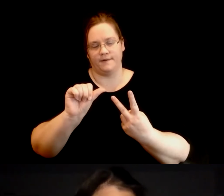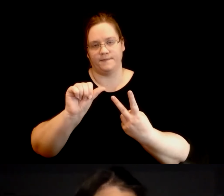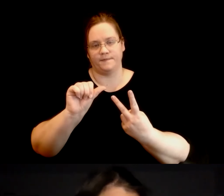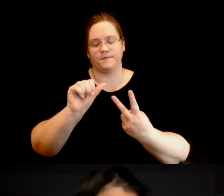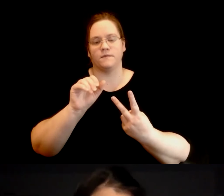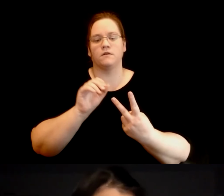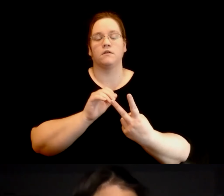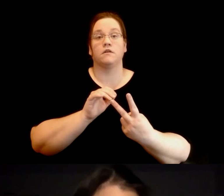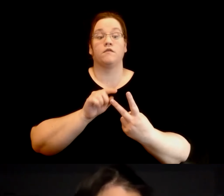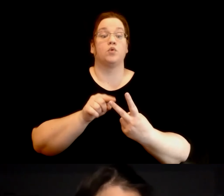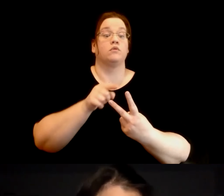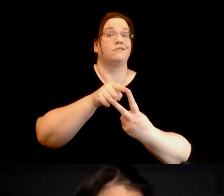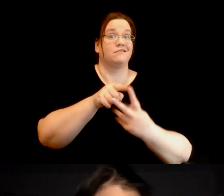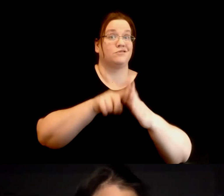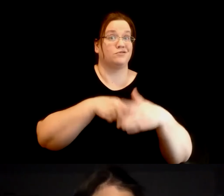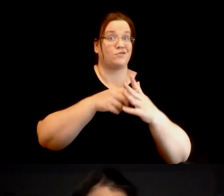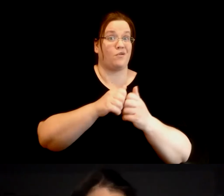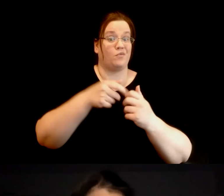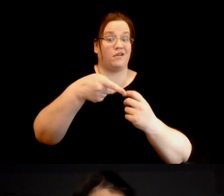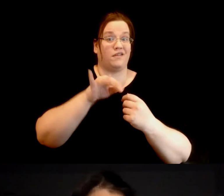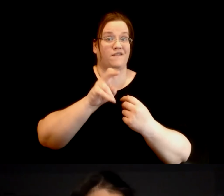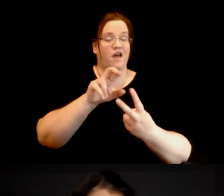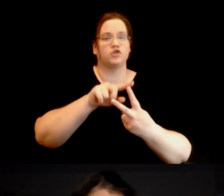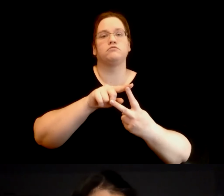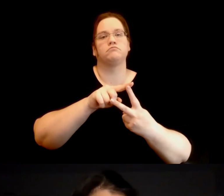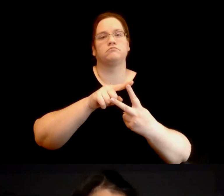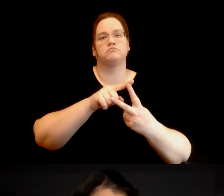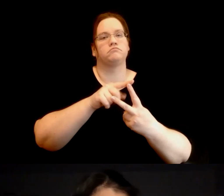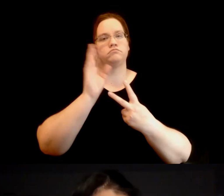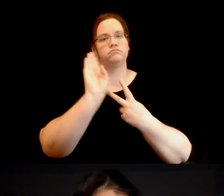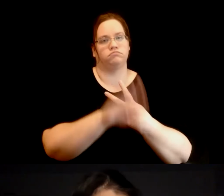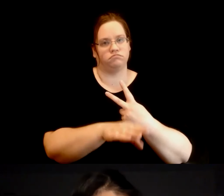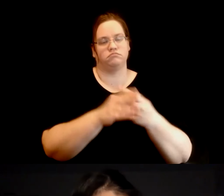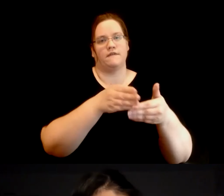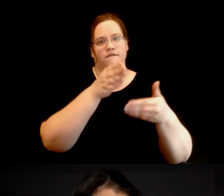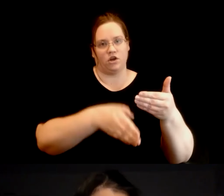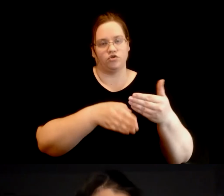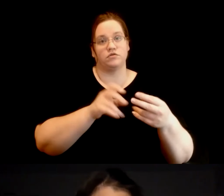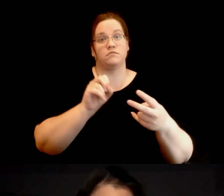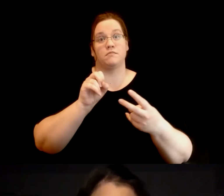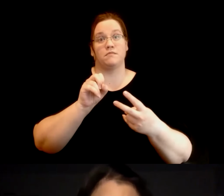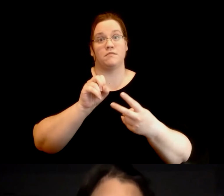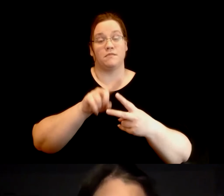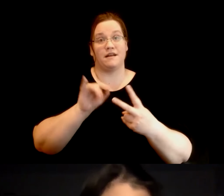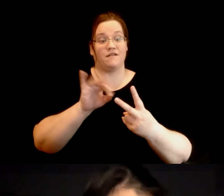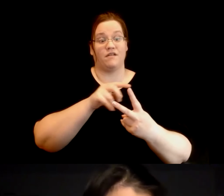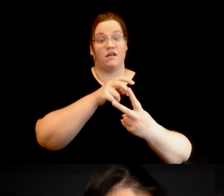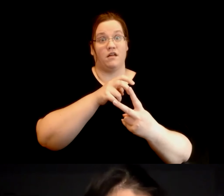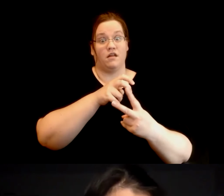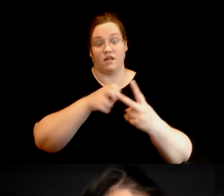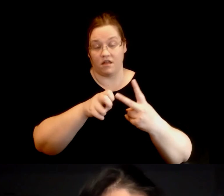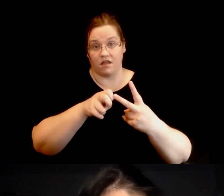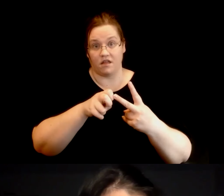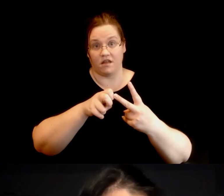you start with Pfizer, I would just finish with Pfizer. But yeah, if you did switch, you still need 3 full doses if any of